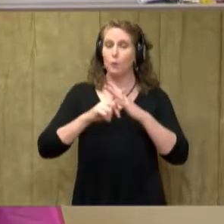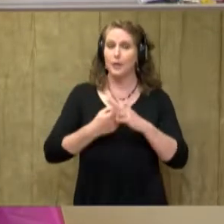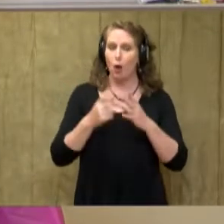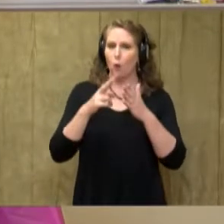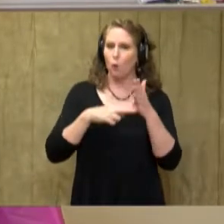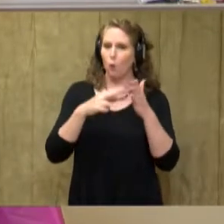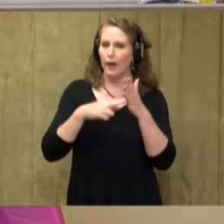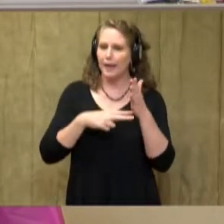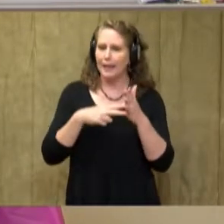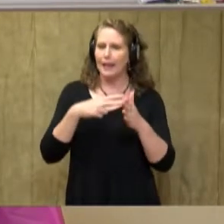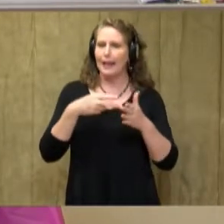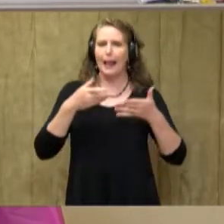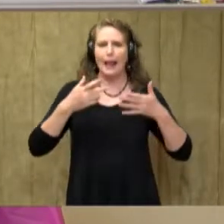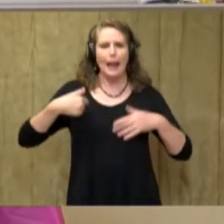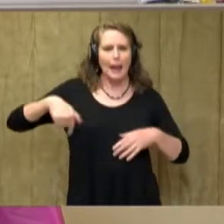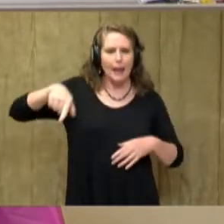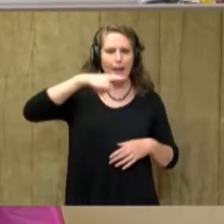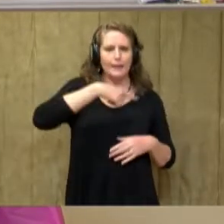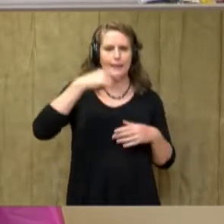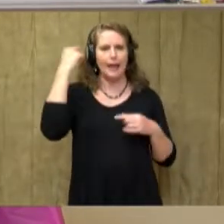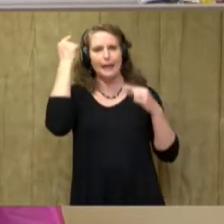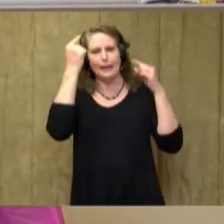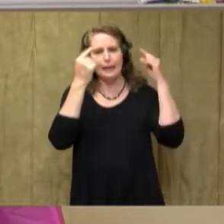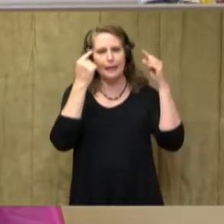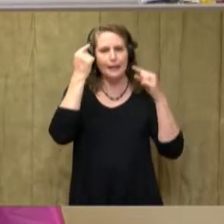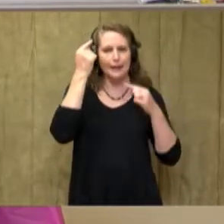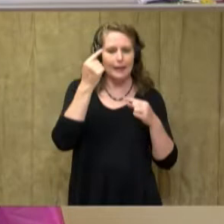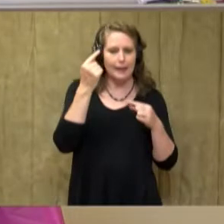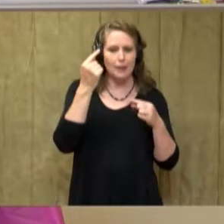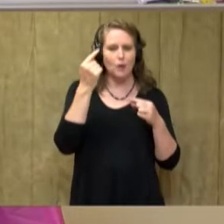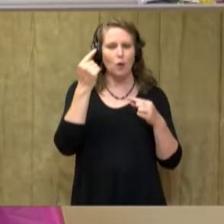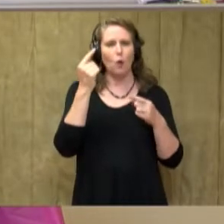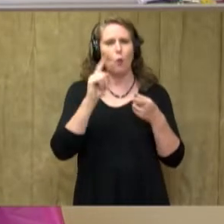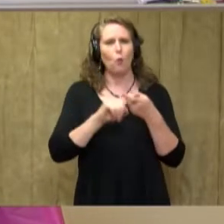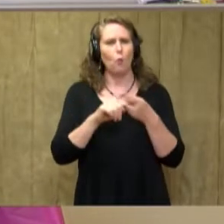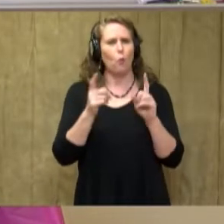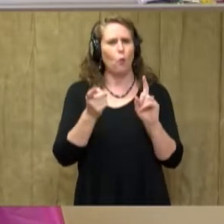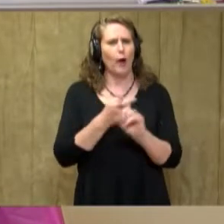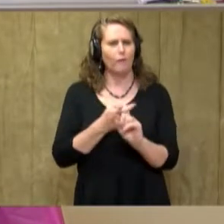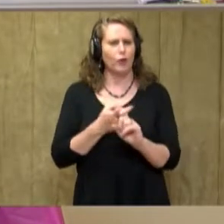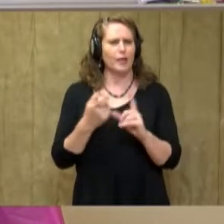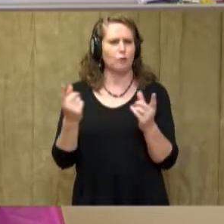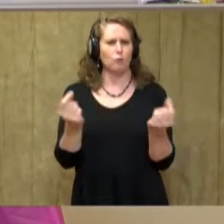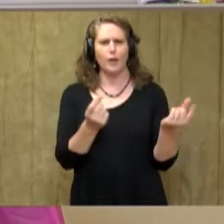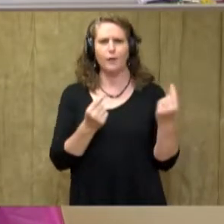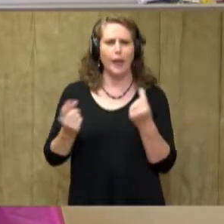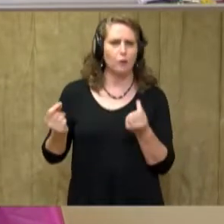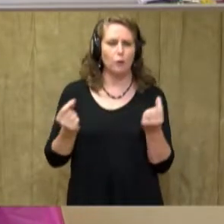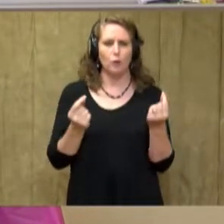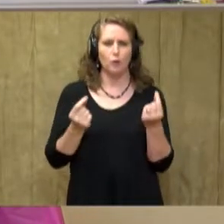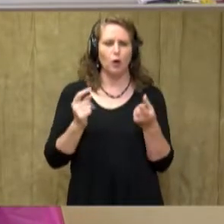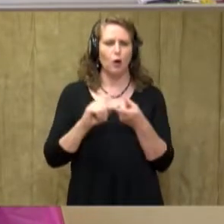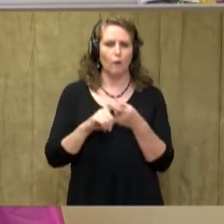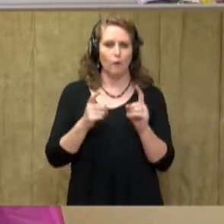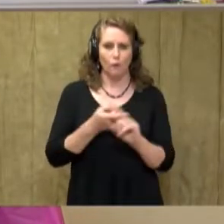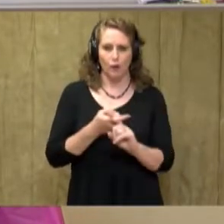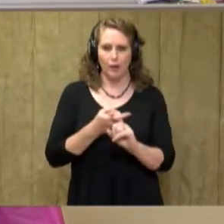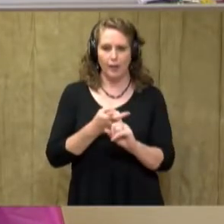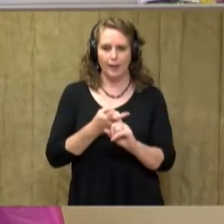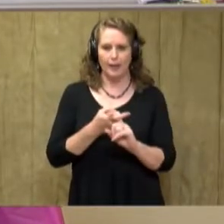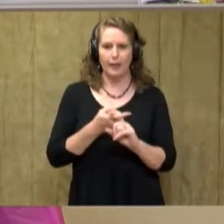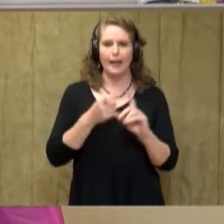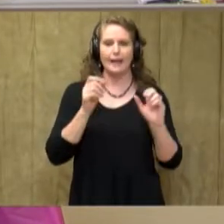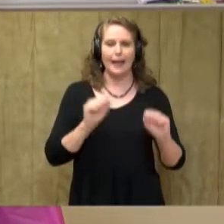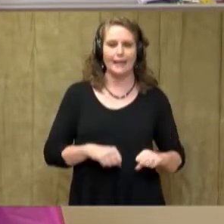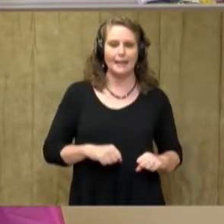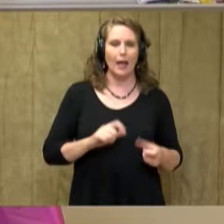reading, let's think about what friends do. What friends can.